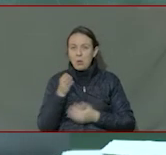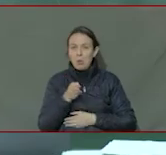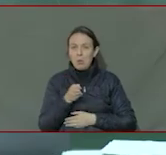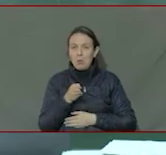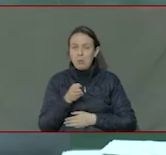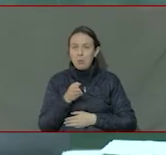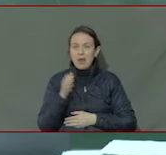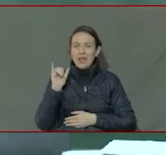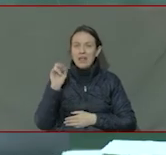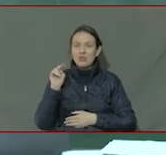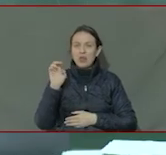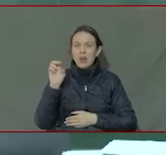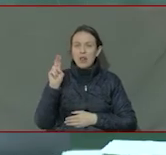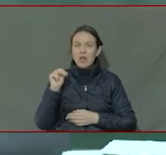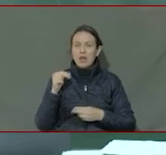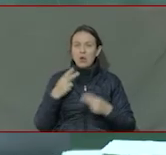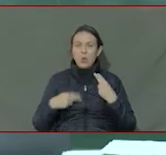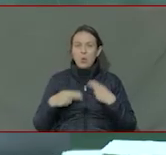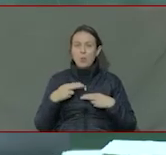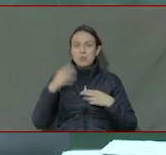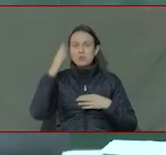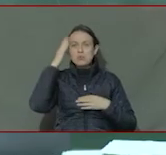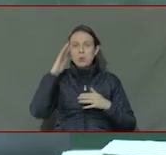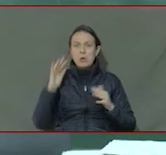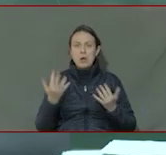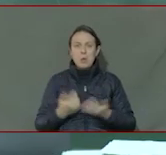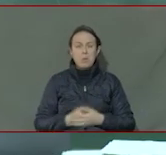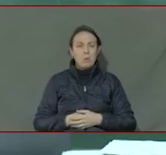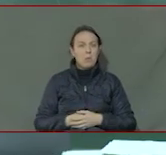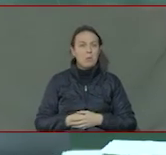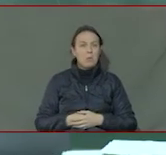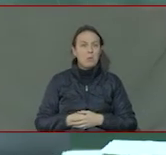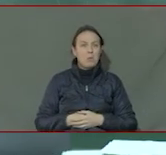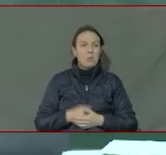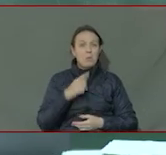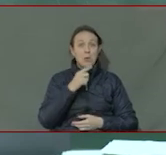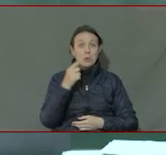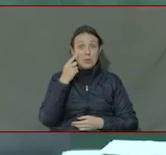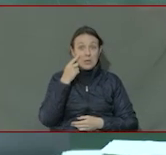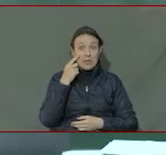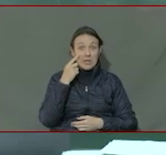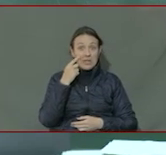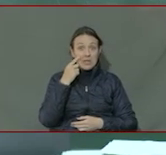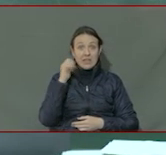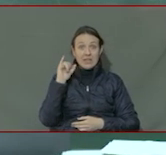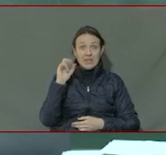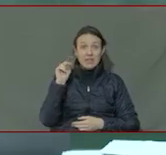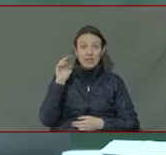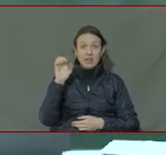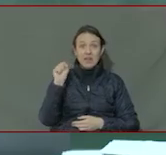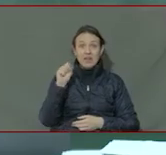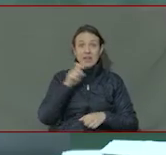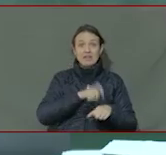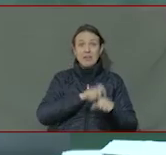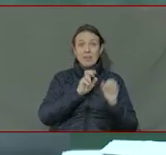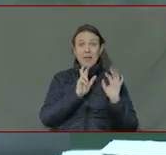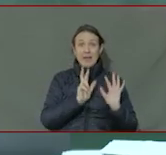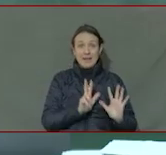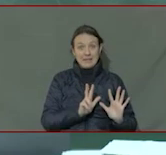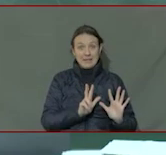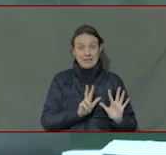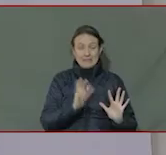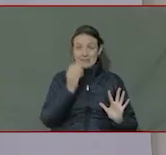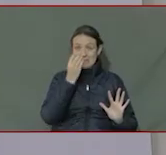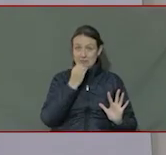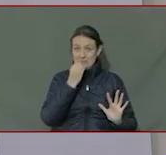How do you spot in the graph that insulin was released? Can you see the insulin concentration from 8 o'clock when the person